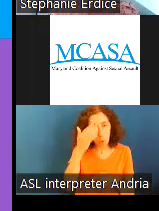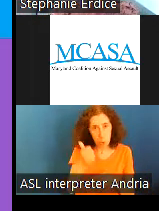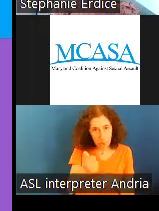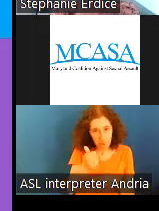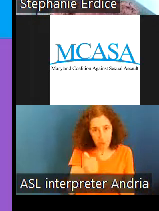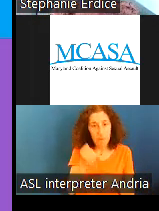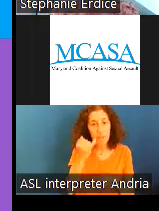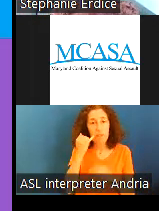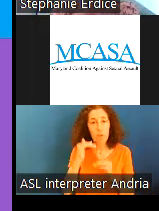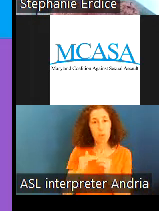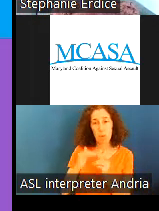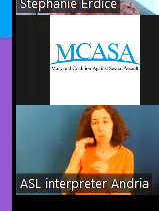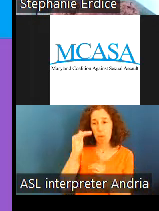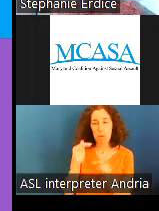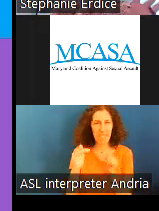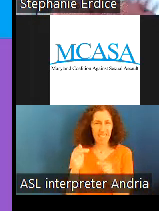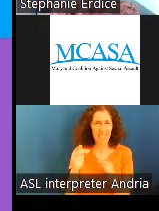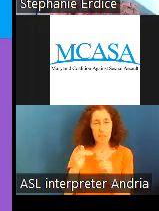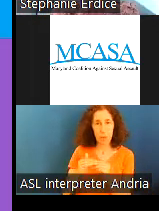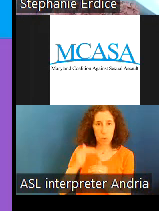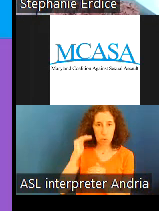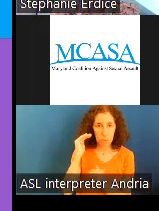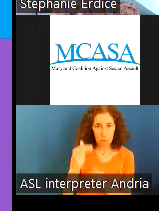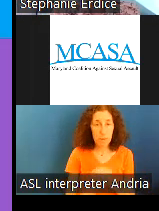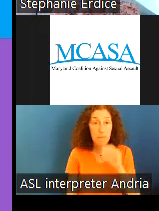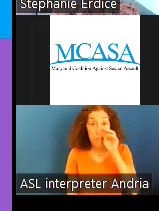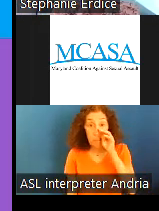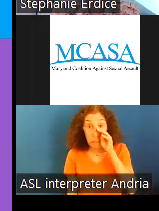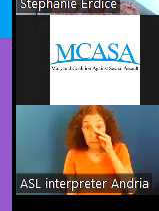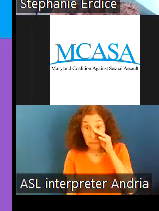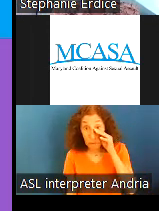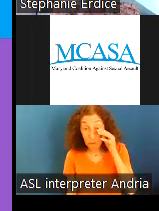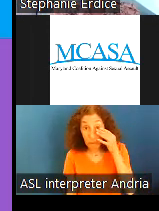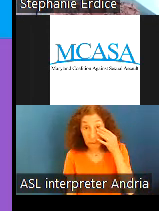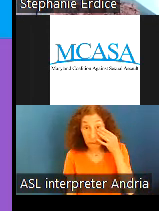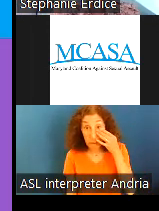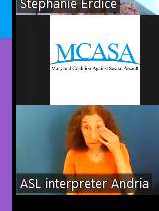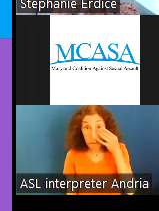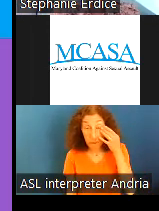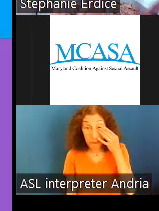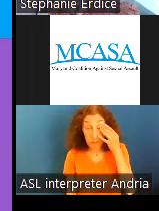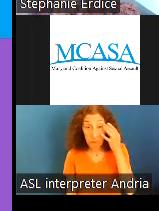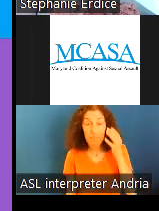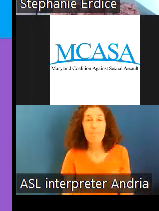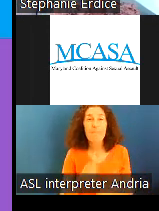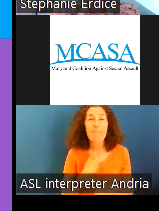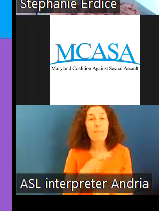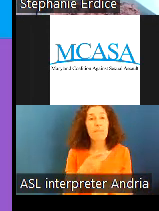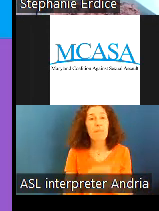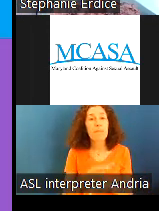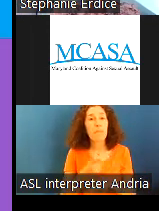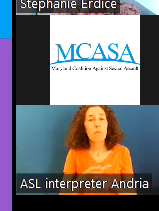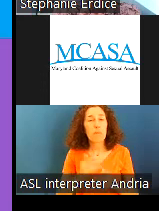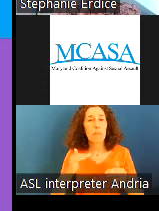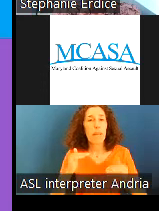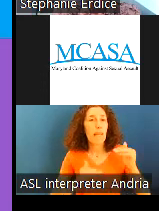So just remember that self-care is about all of these things, and it's about moderation and balance and taking care of yourself